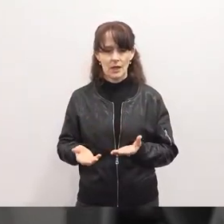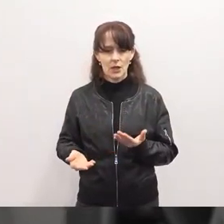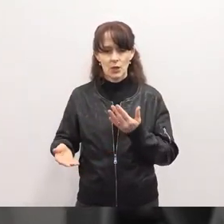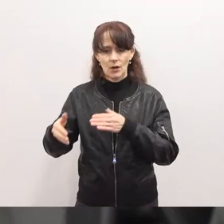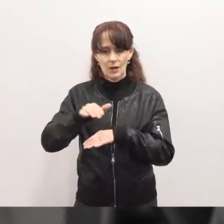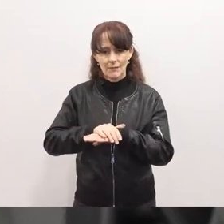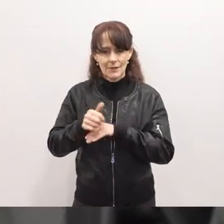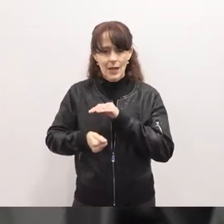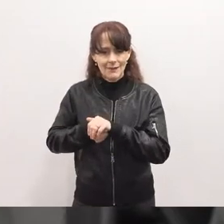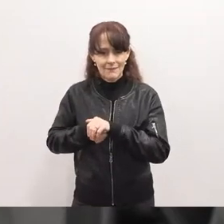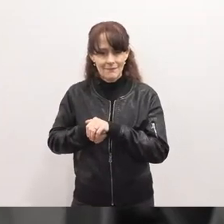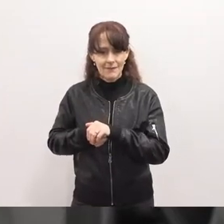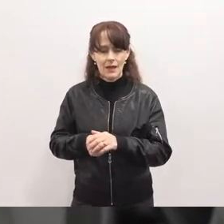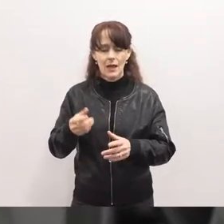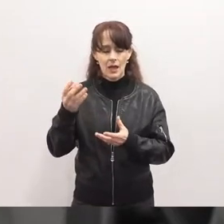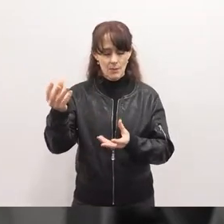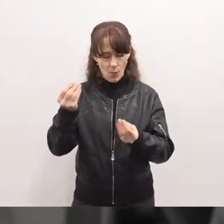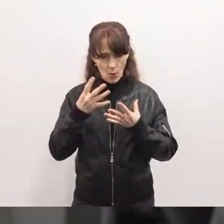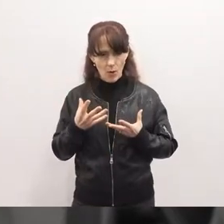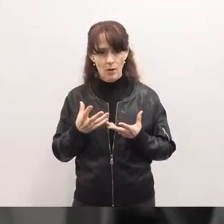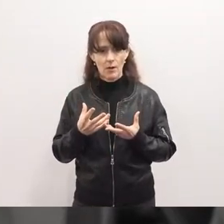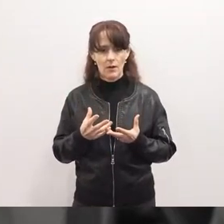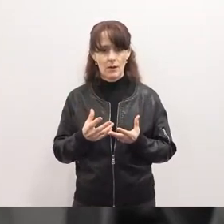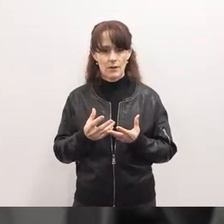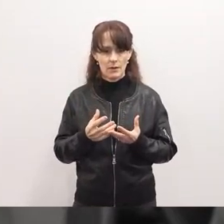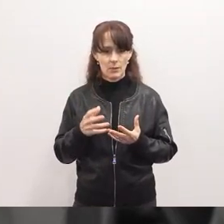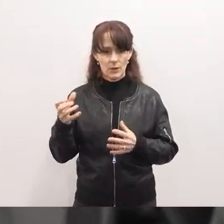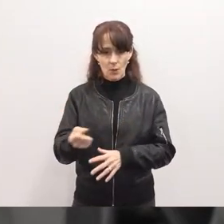up. We need more information. We need to